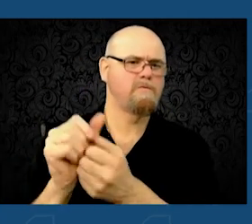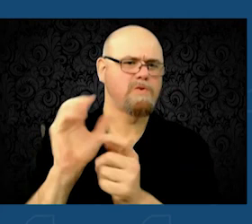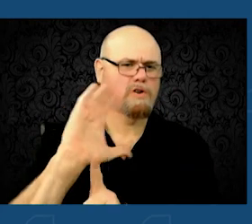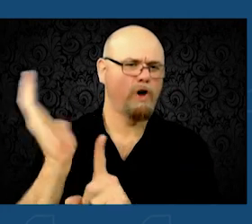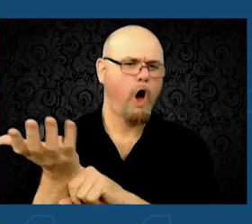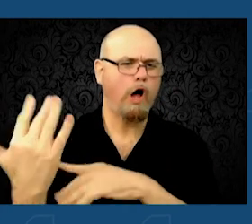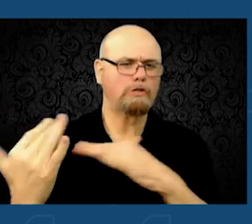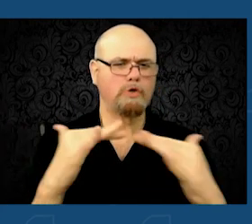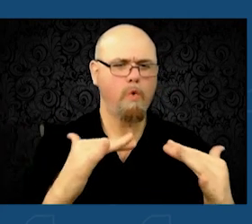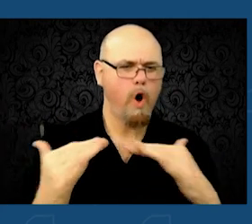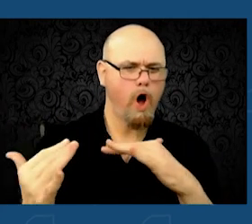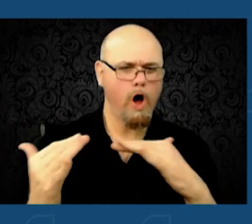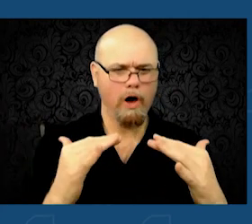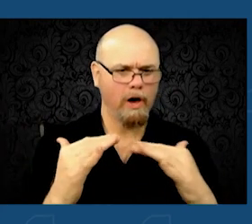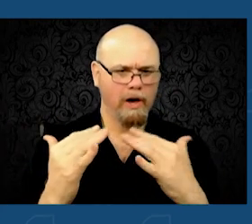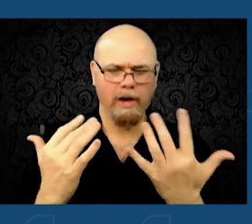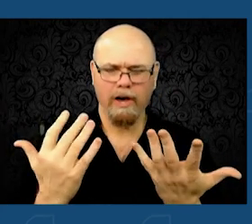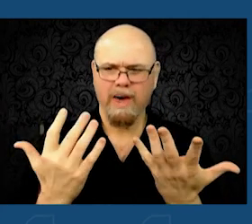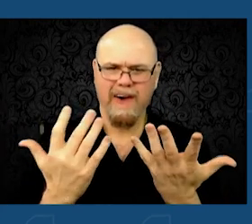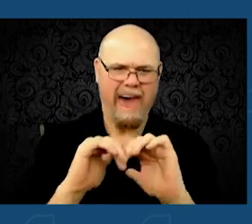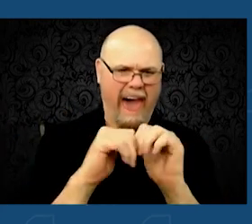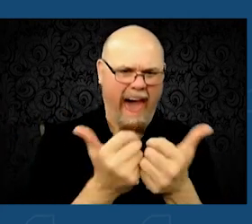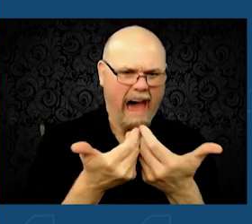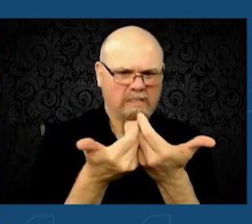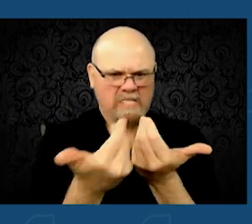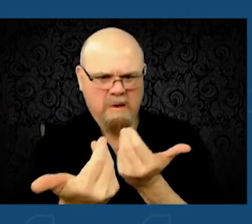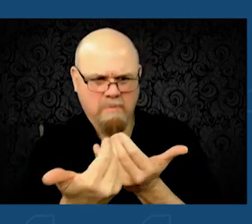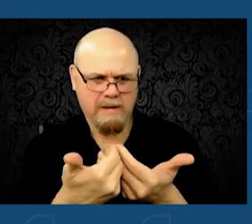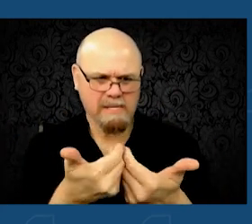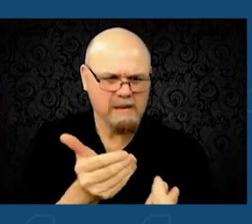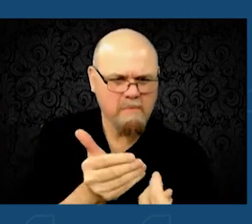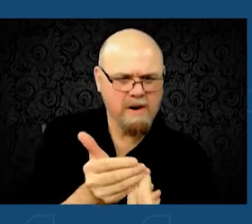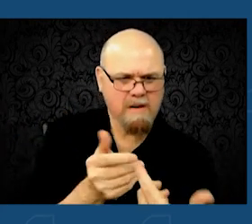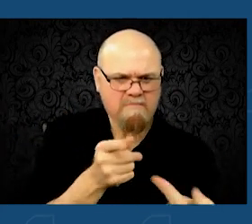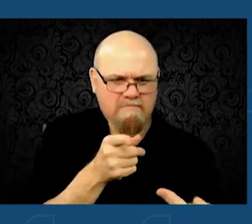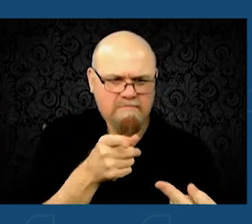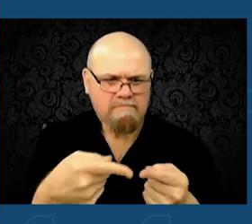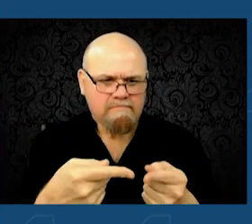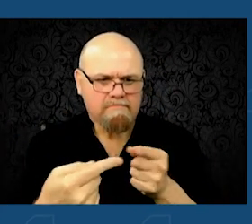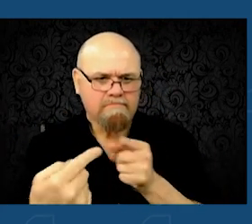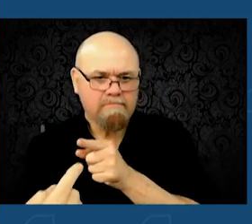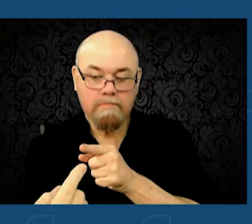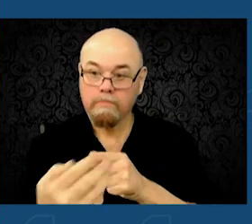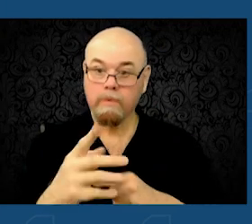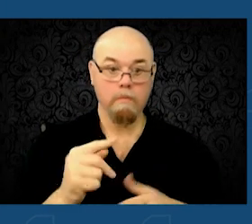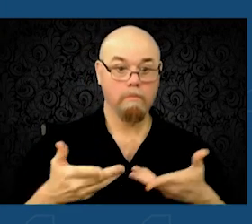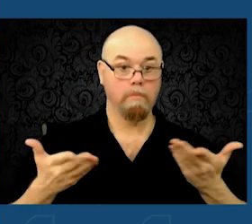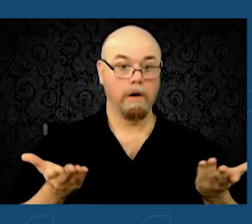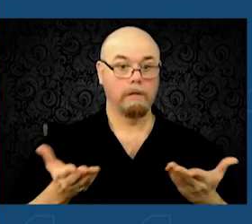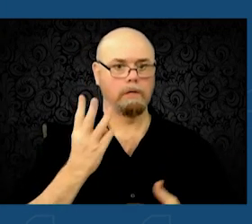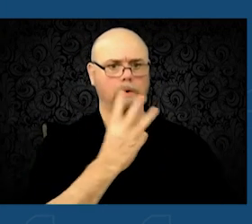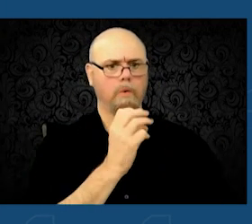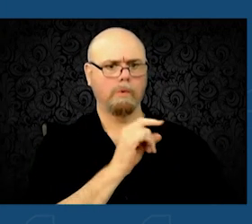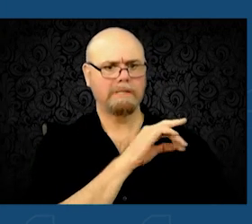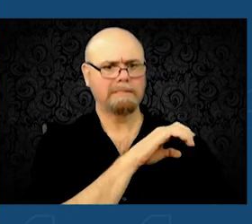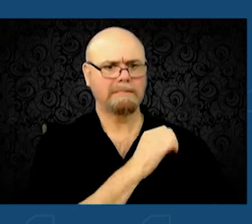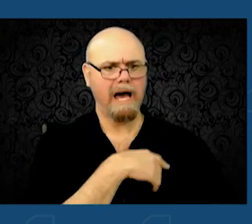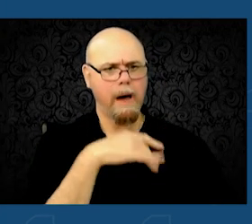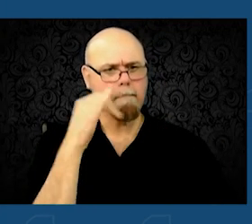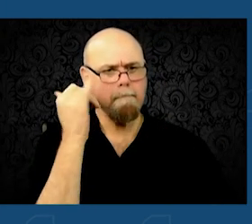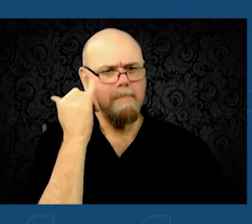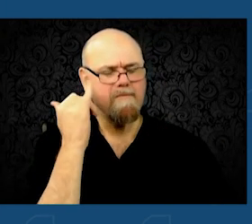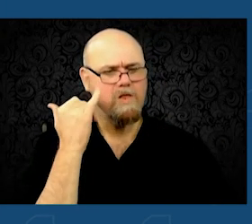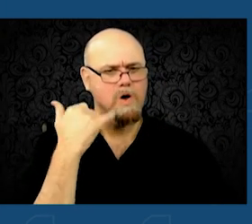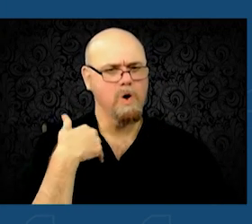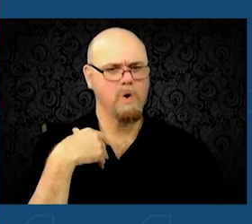trying to figure out how we should be separated. But on the west side of Buffalo, in the great state of